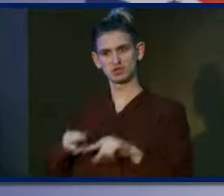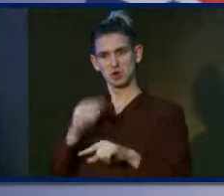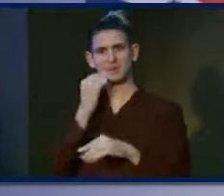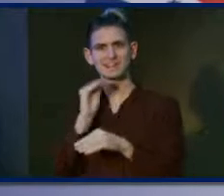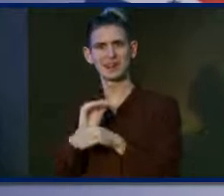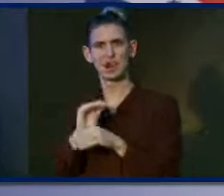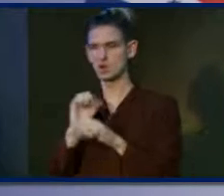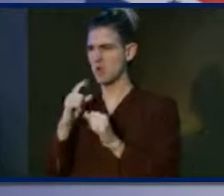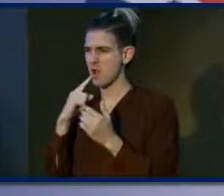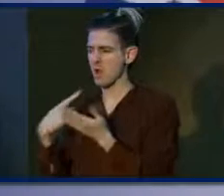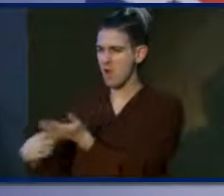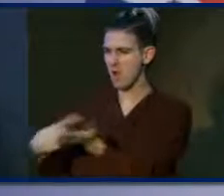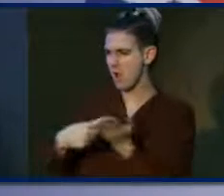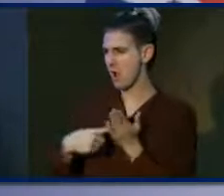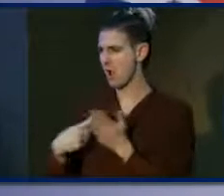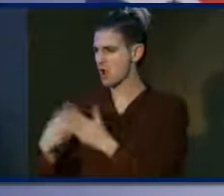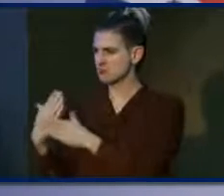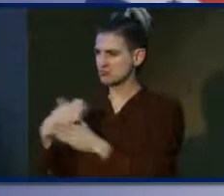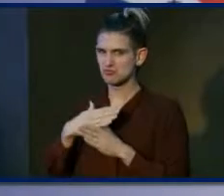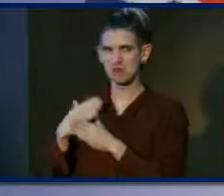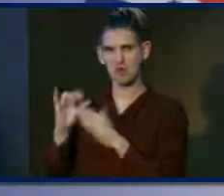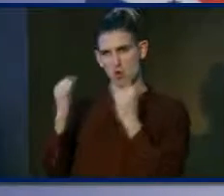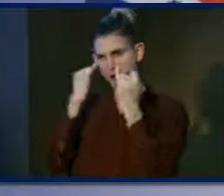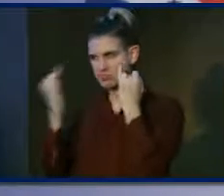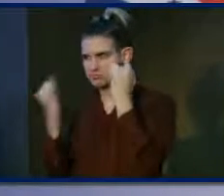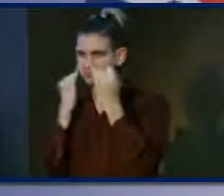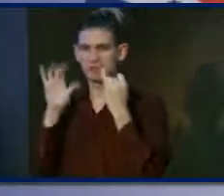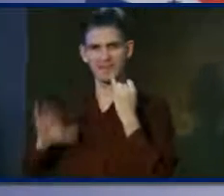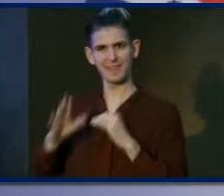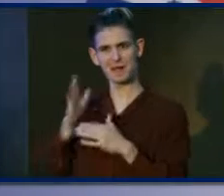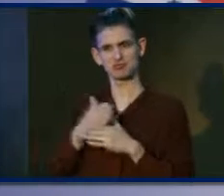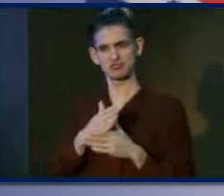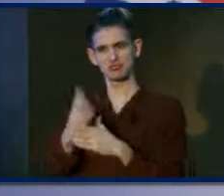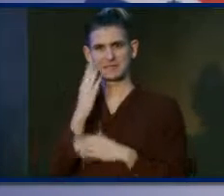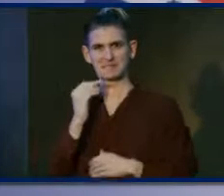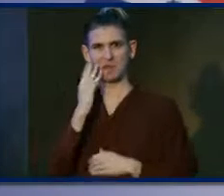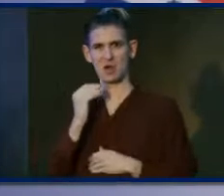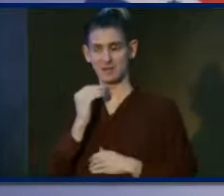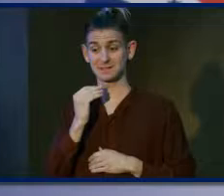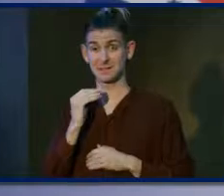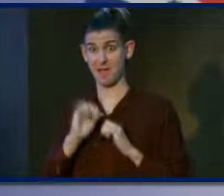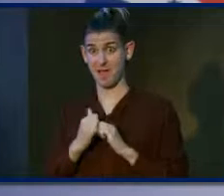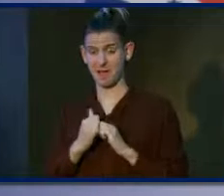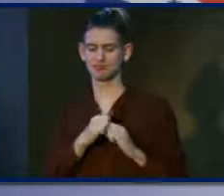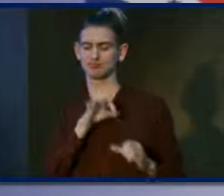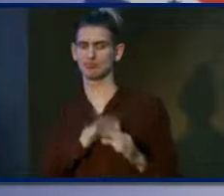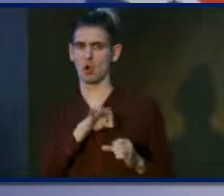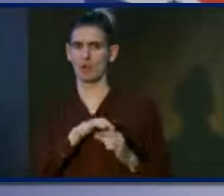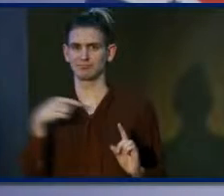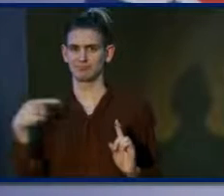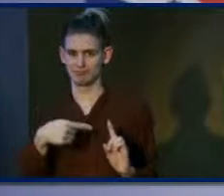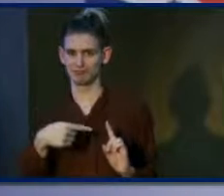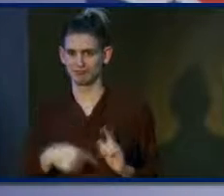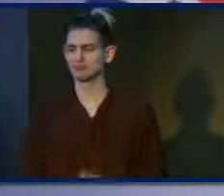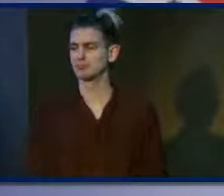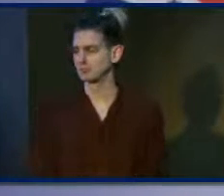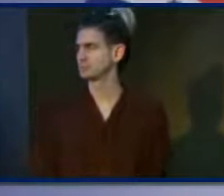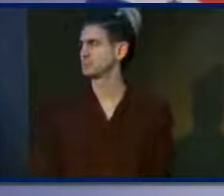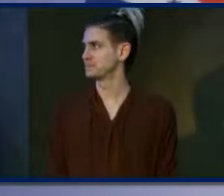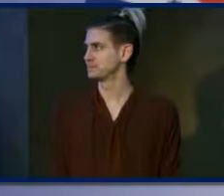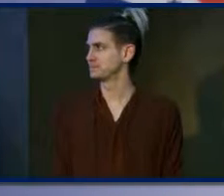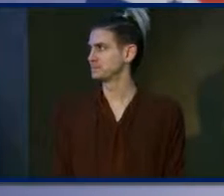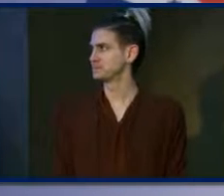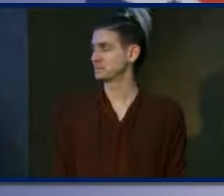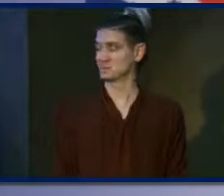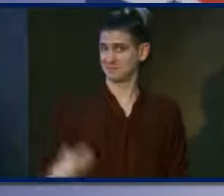civic experience, and how can we form that out of voting? You know, our experience in the last